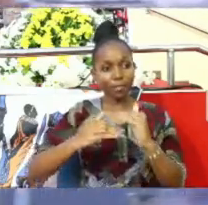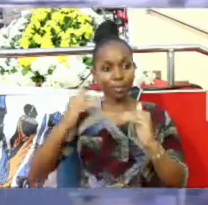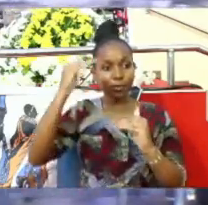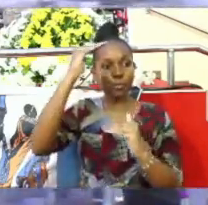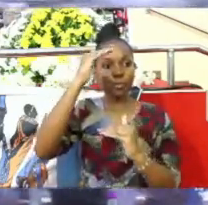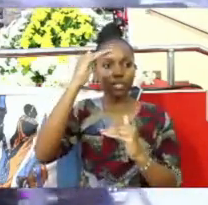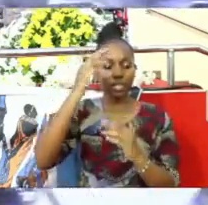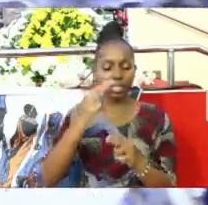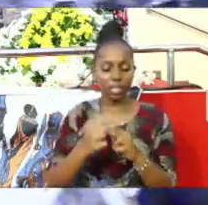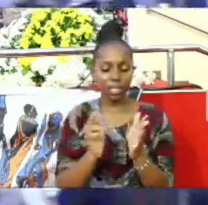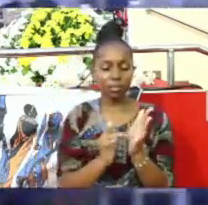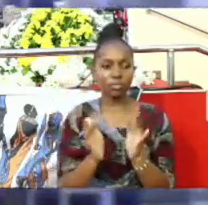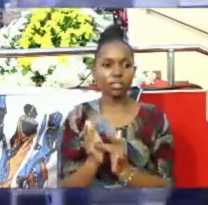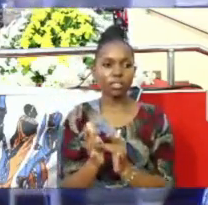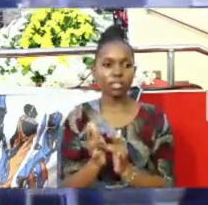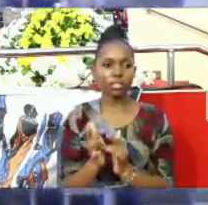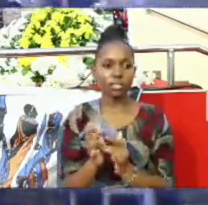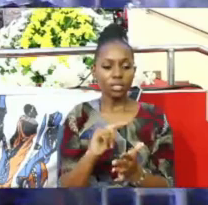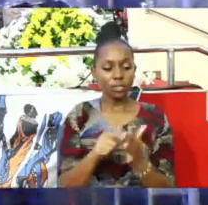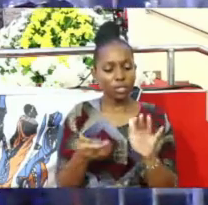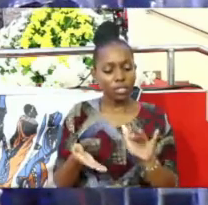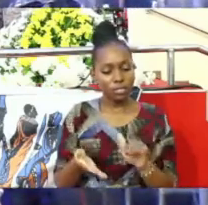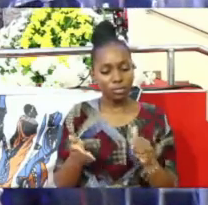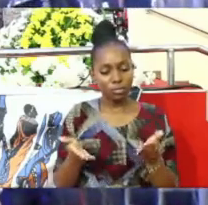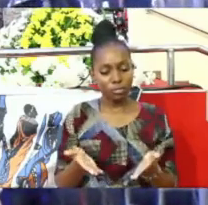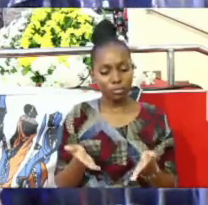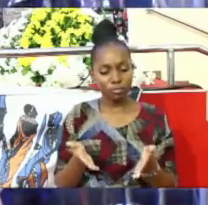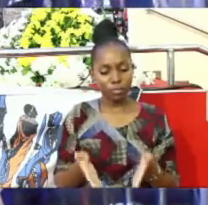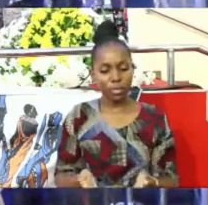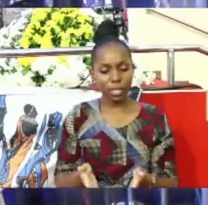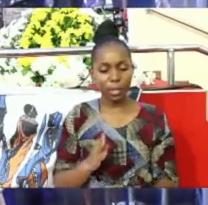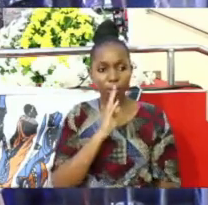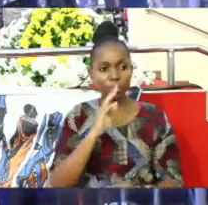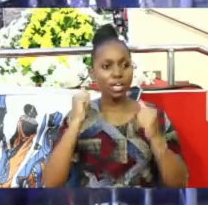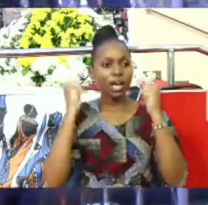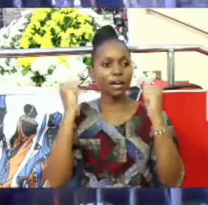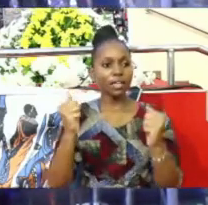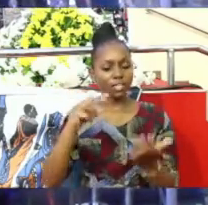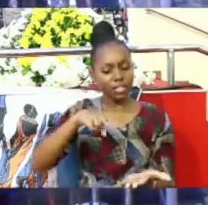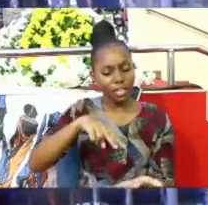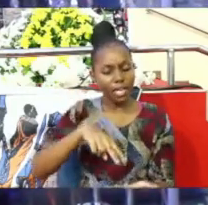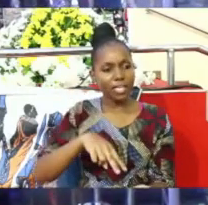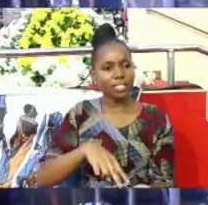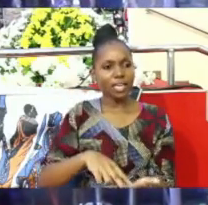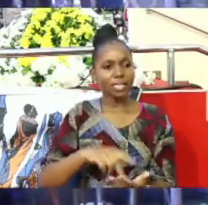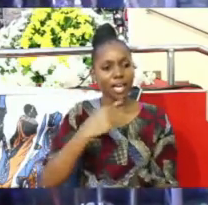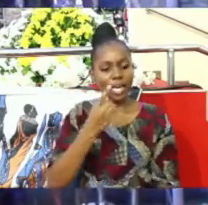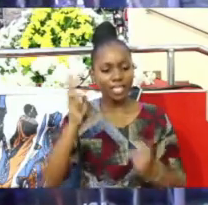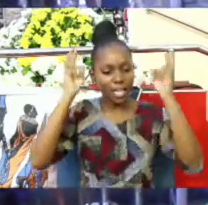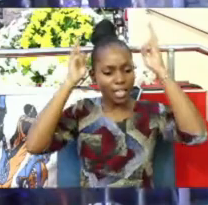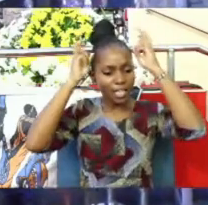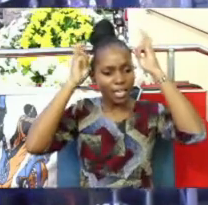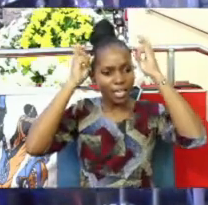If you're here this morning, be courageous. Stand on your feet as you tell the devil,